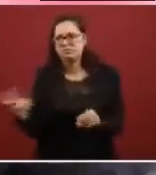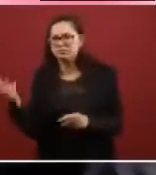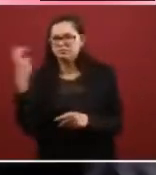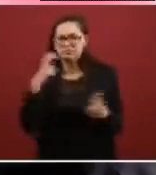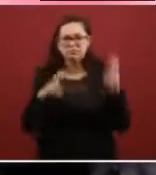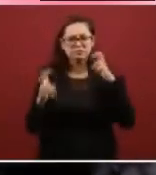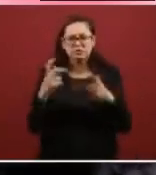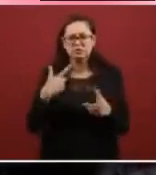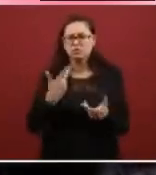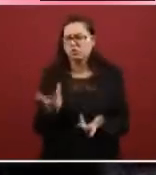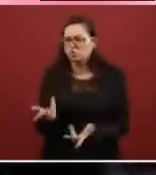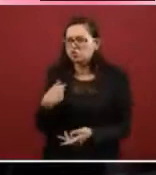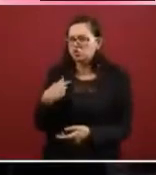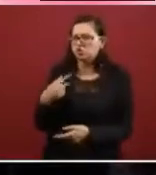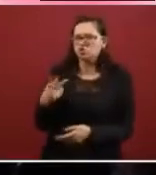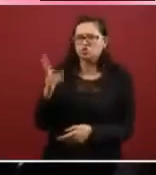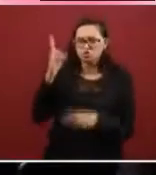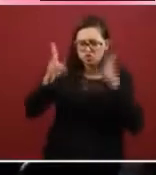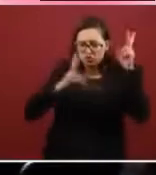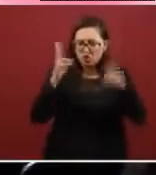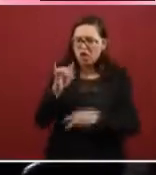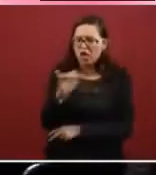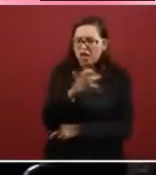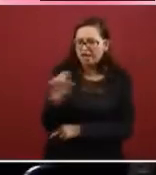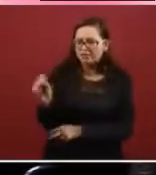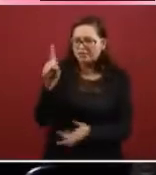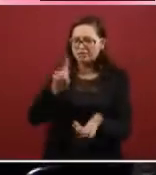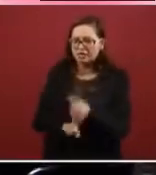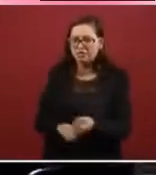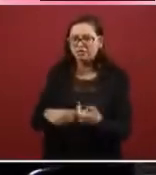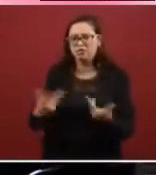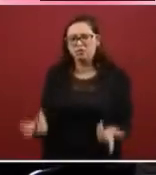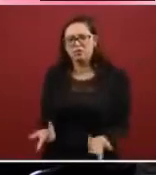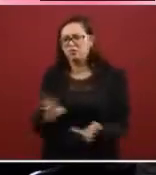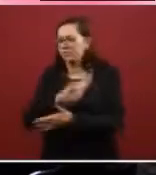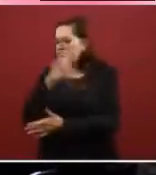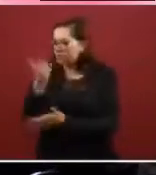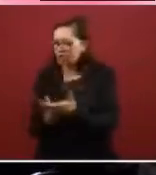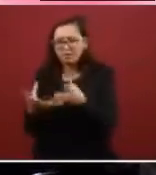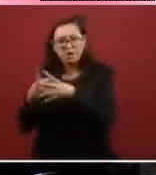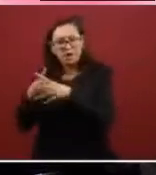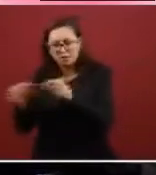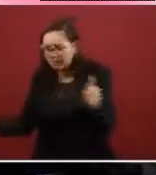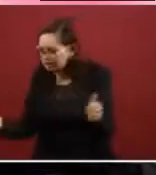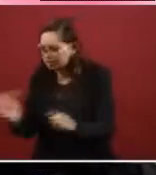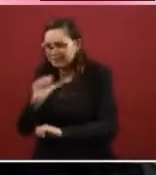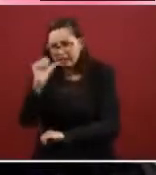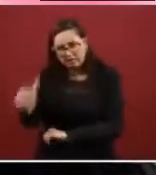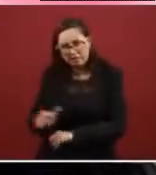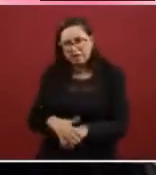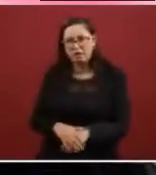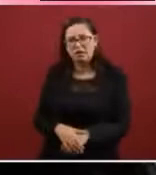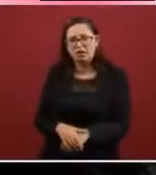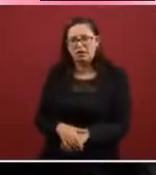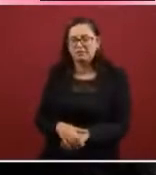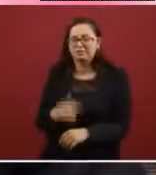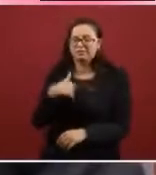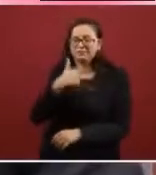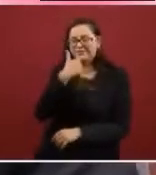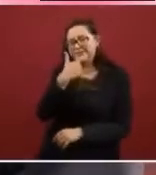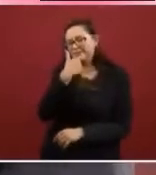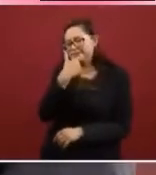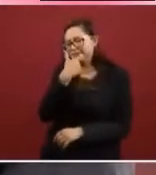had this trip. ¿Saben qué? No desaparece el programa. The program's not going to go away. And they would